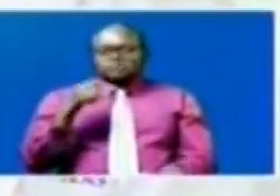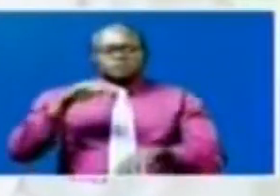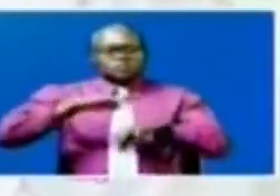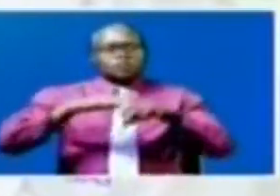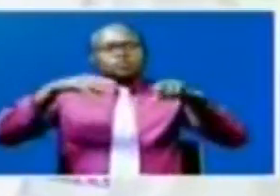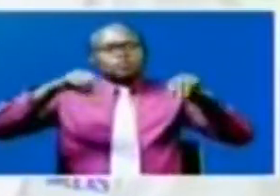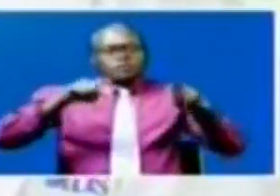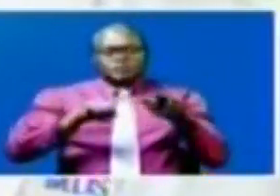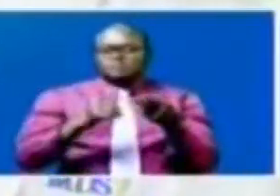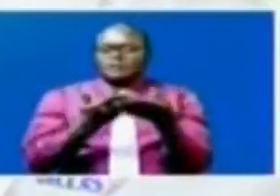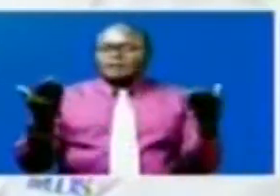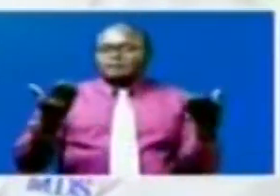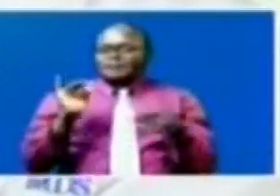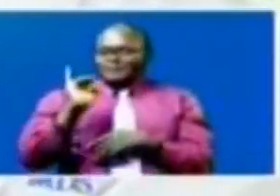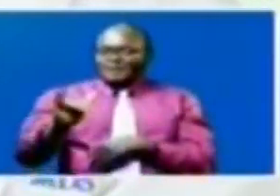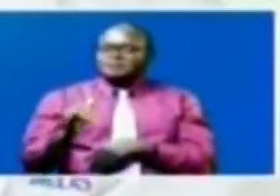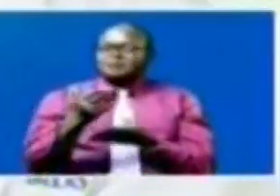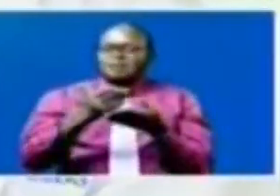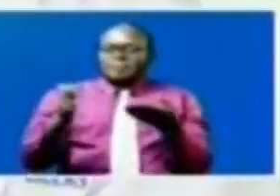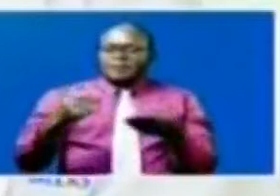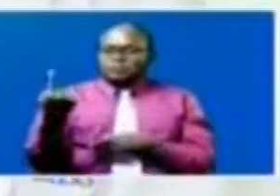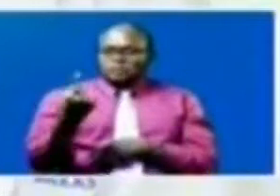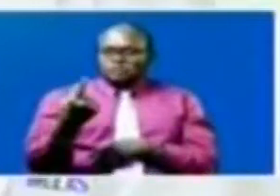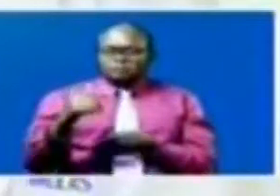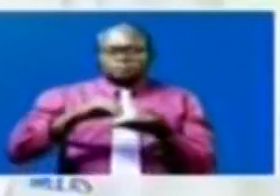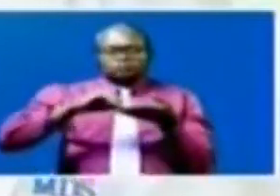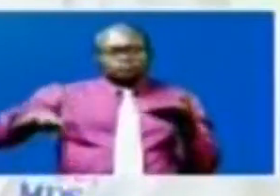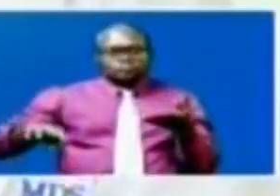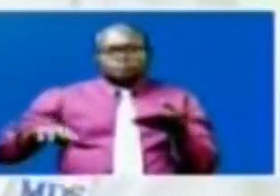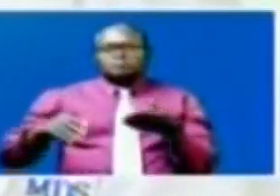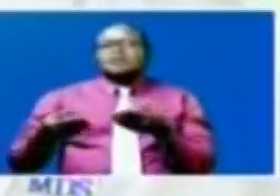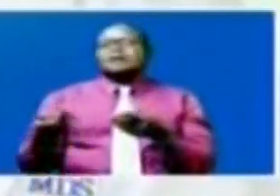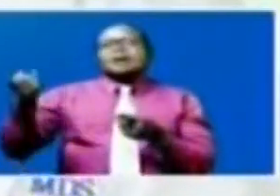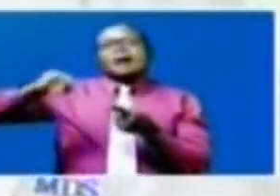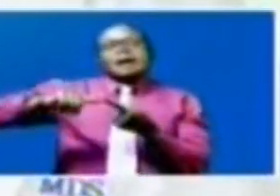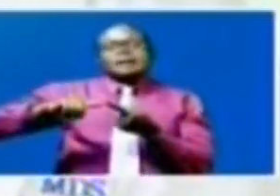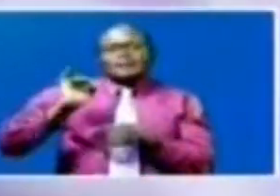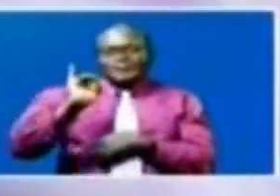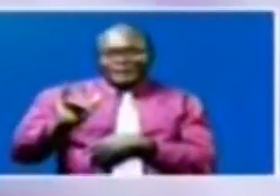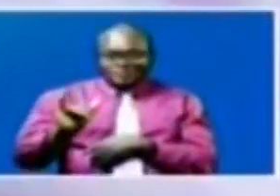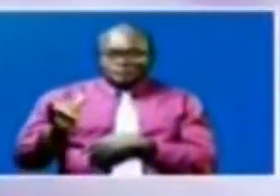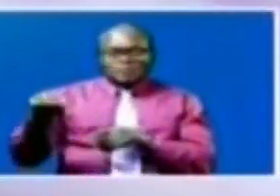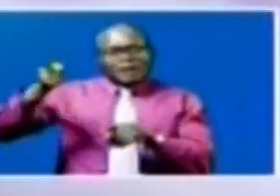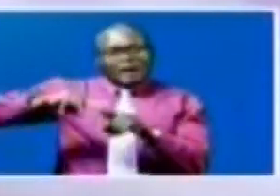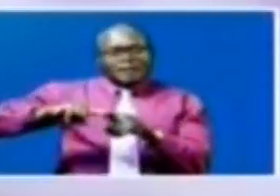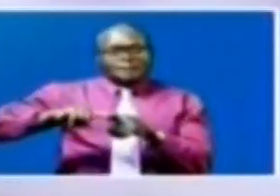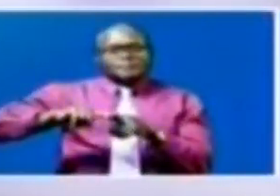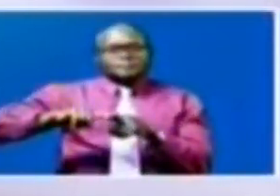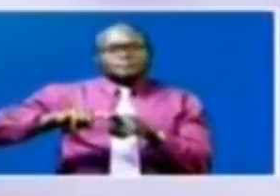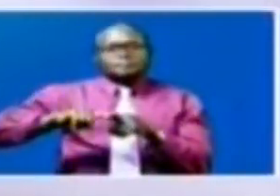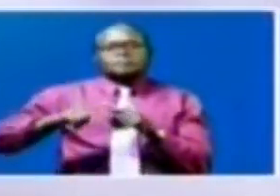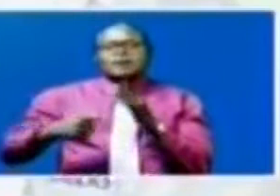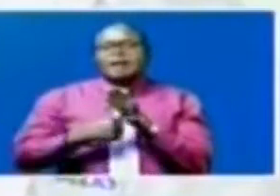quality and every other thing, then that part is just slightly removed and a filling done. This filling is what mainly we